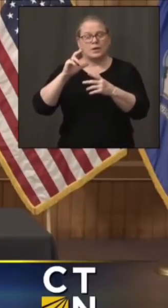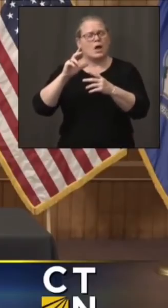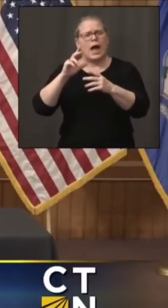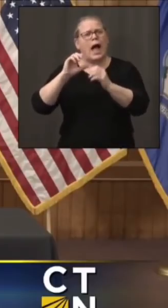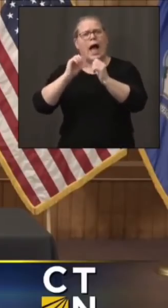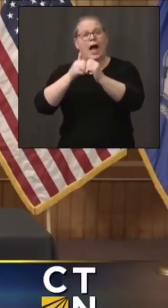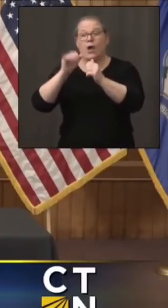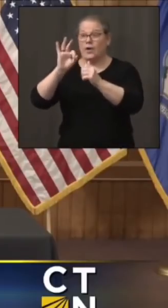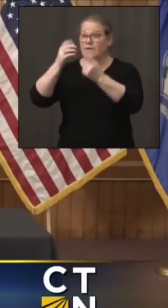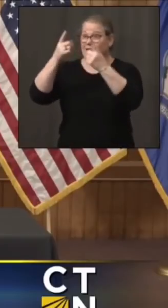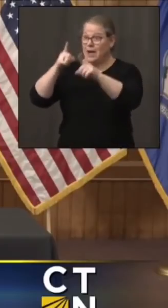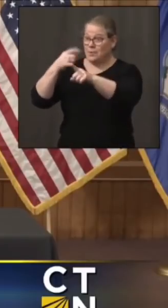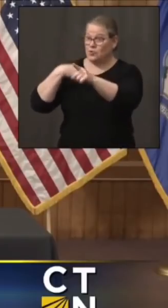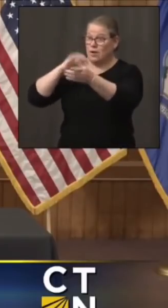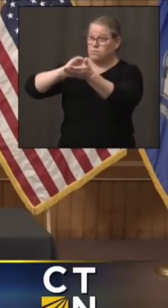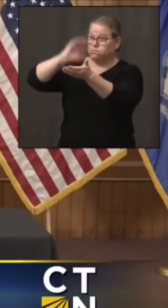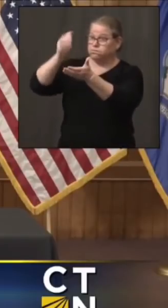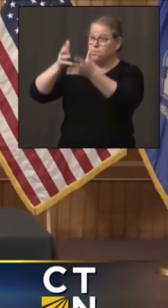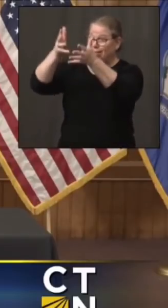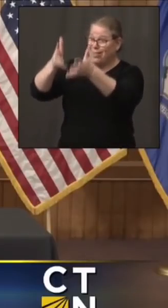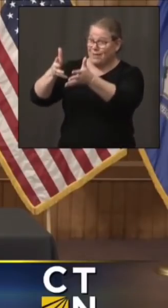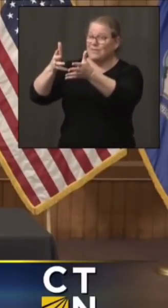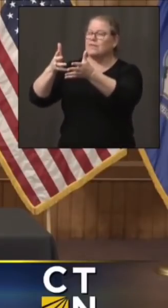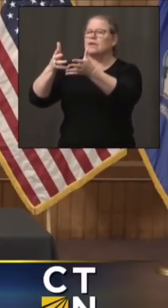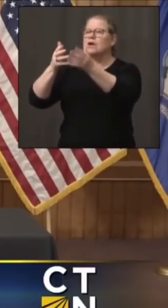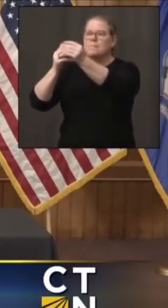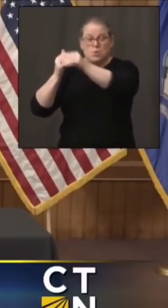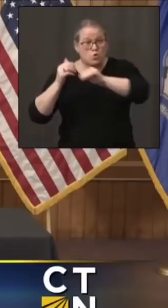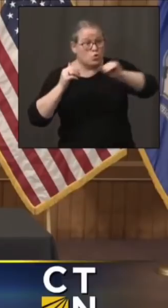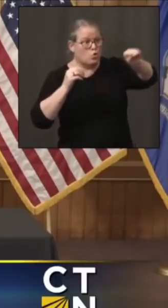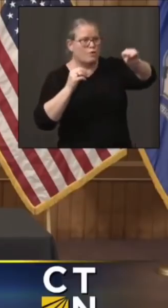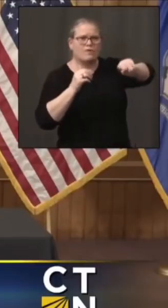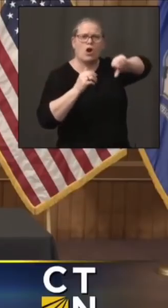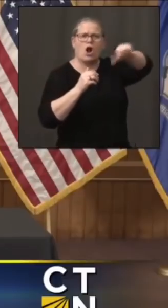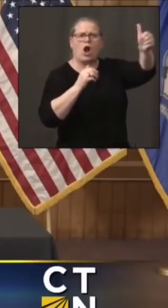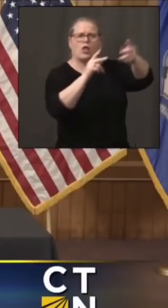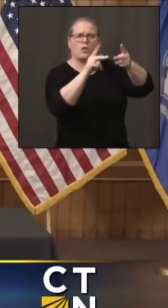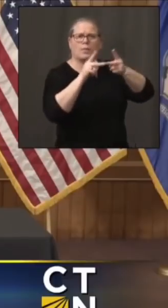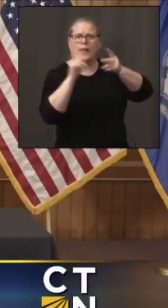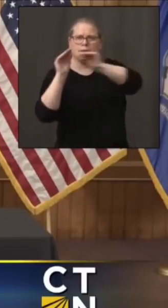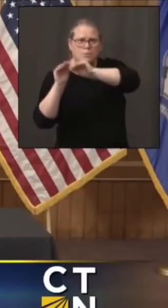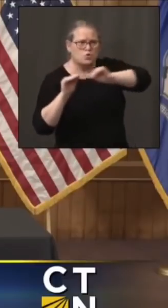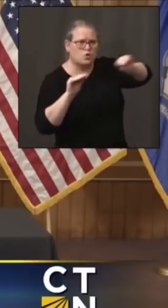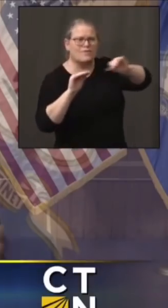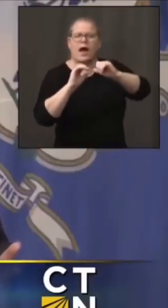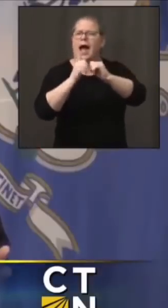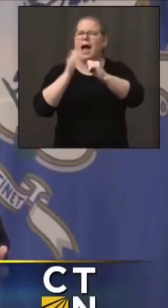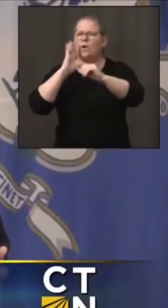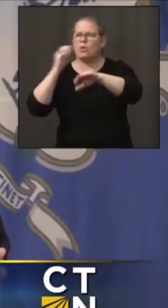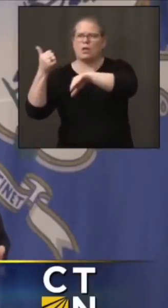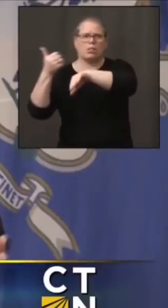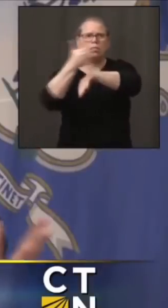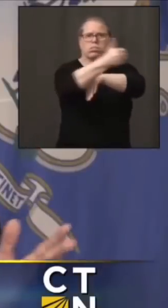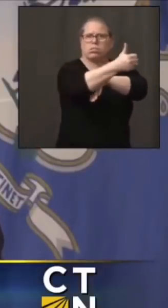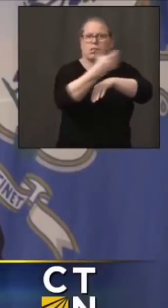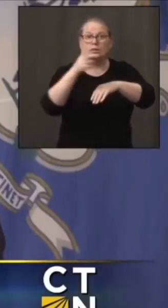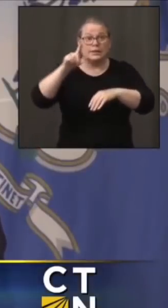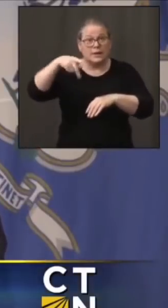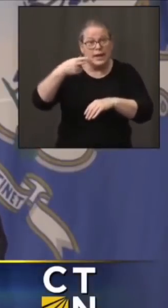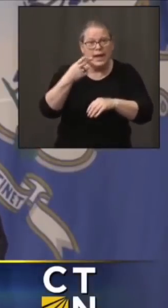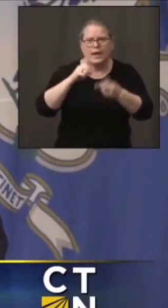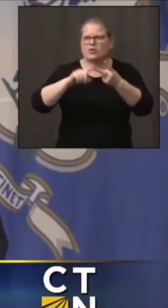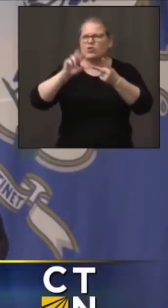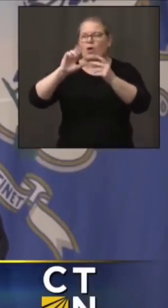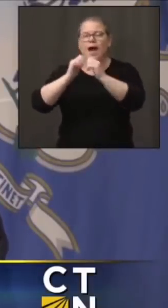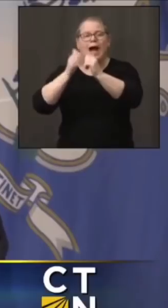or they're transported by the health district. Give me a little bit more nuts and bolts on this, if you could. Well, I can start. I mean, back when we were